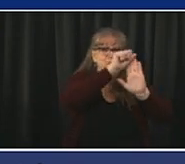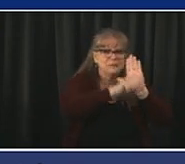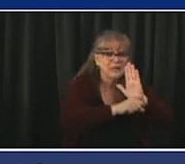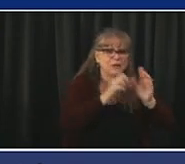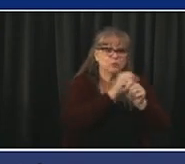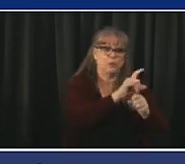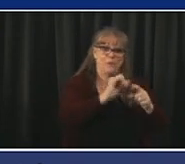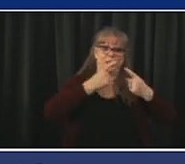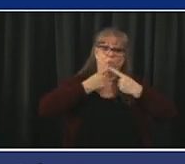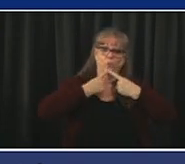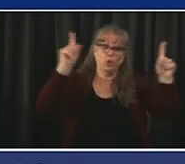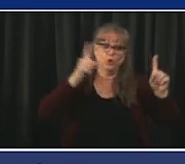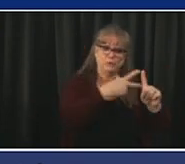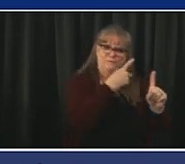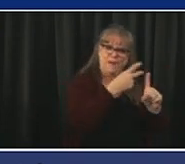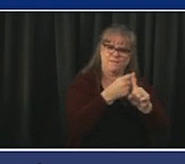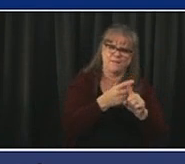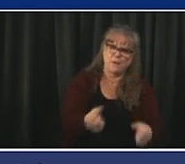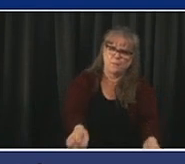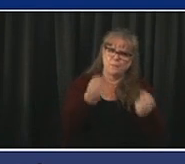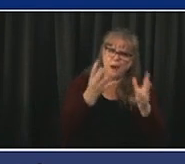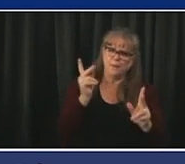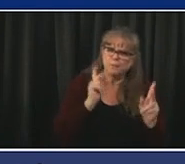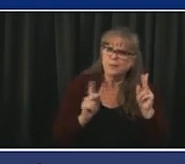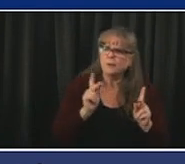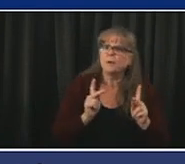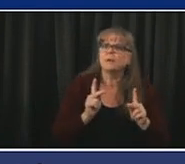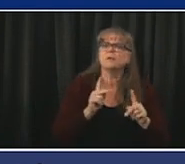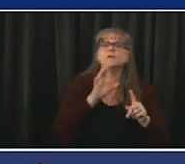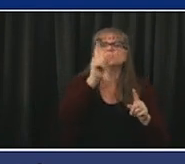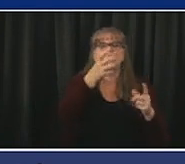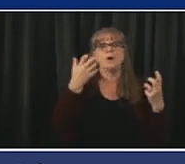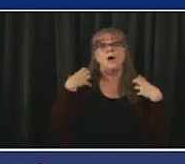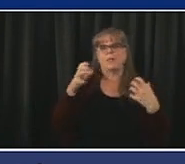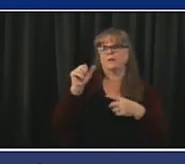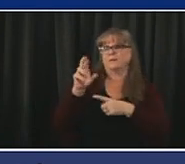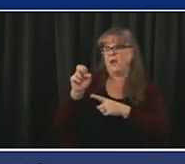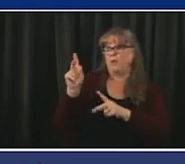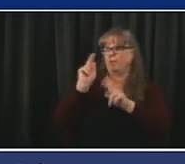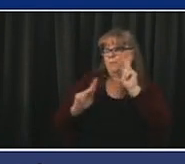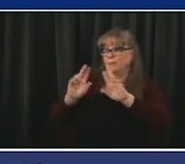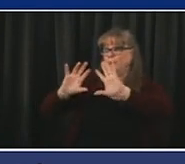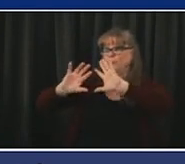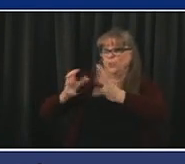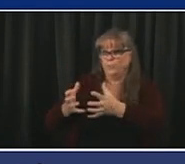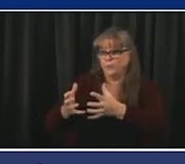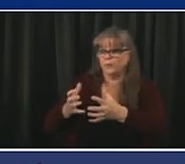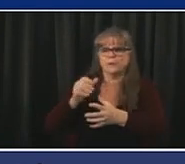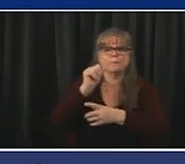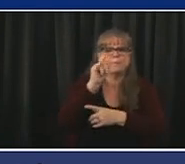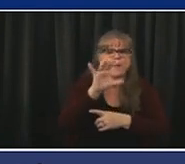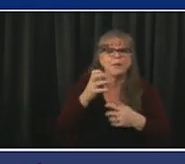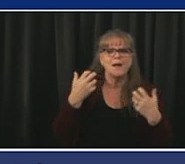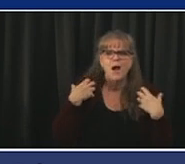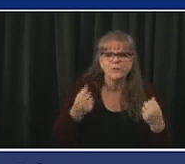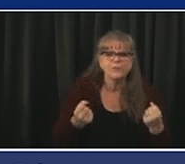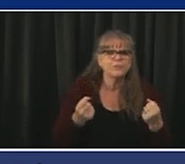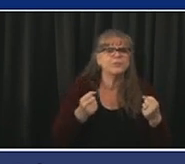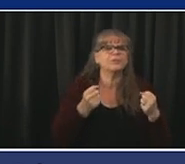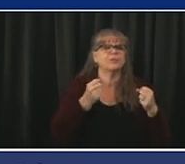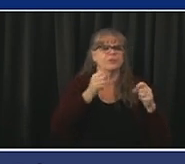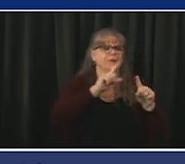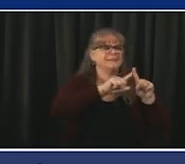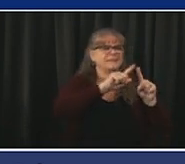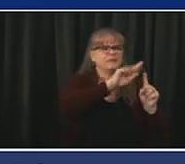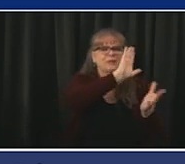thank all of the healthcare workers, our healthcare systems, our local public health, our federally qualified health centers, and all of our other providers who are working